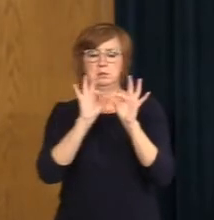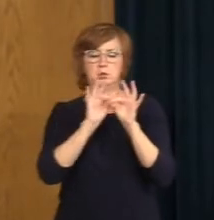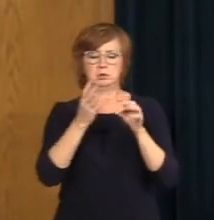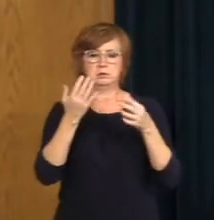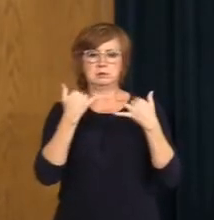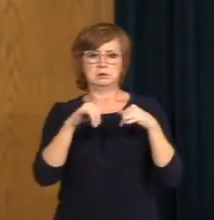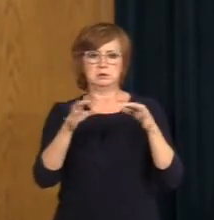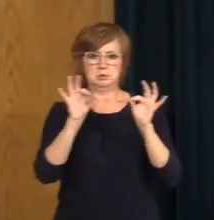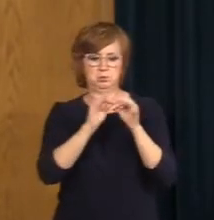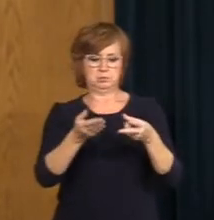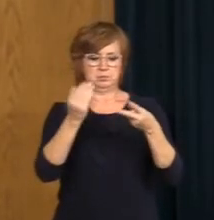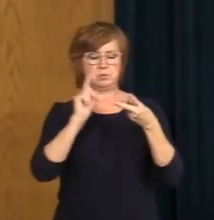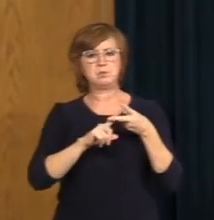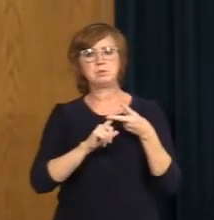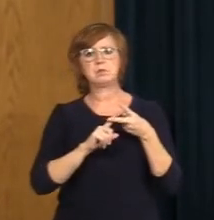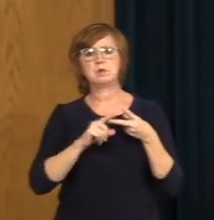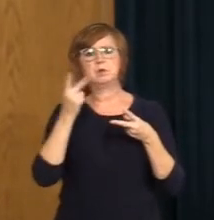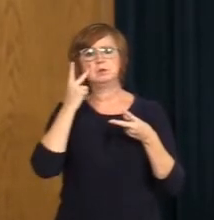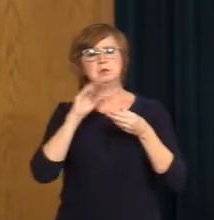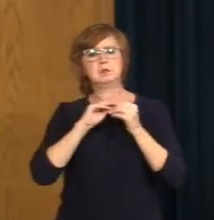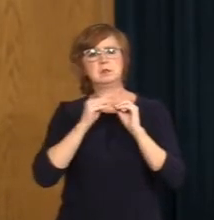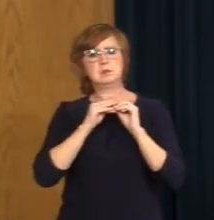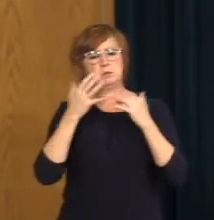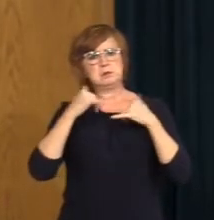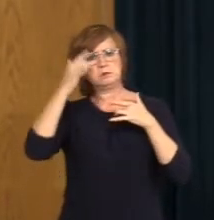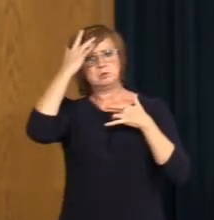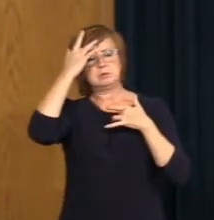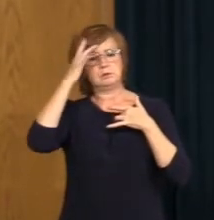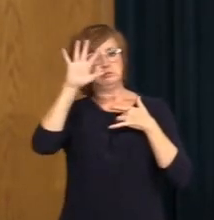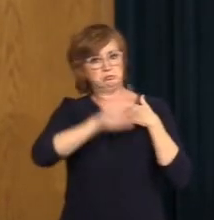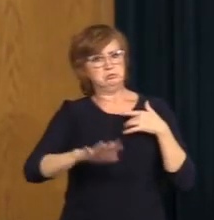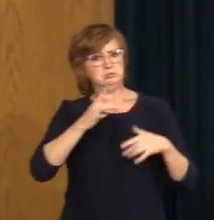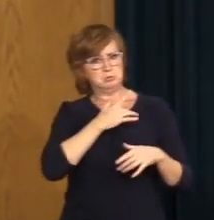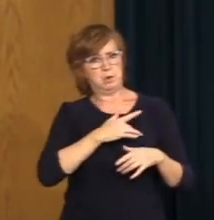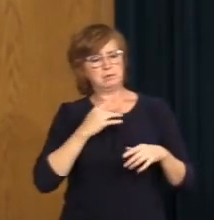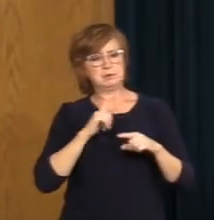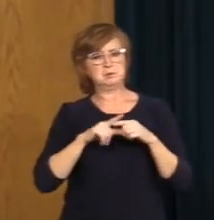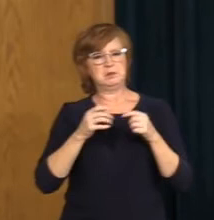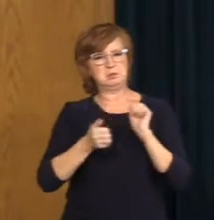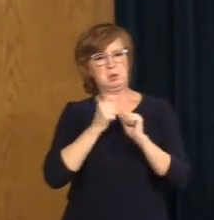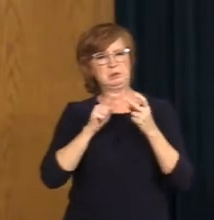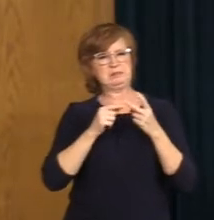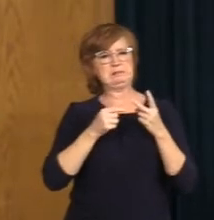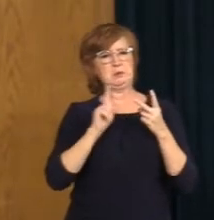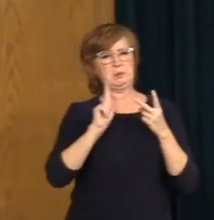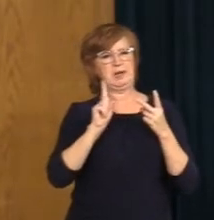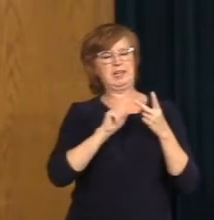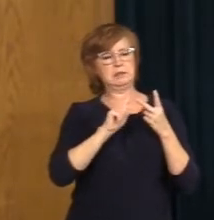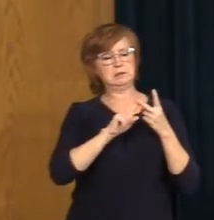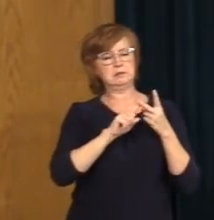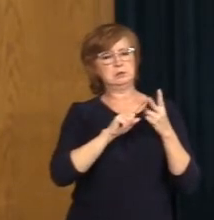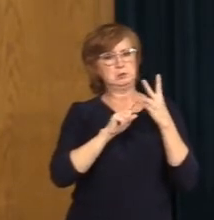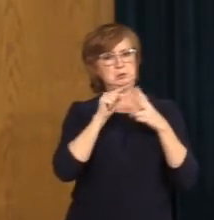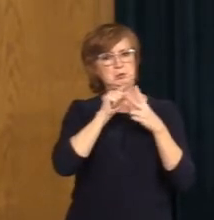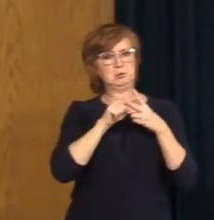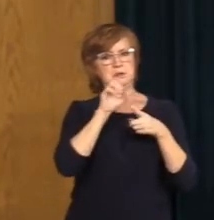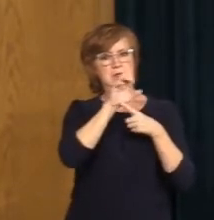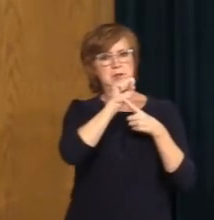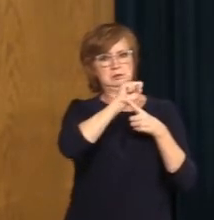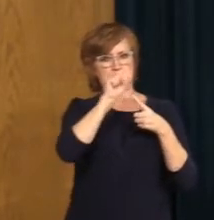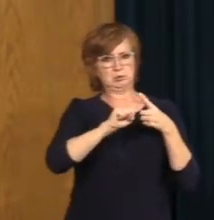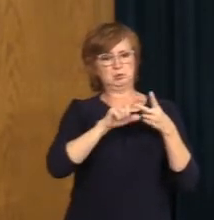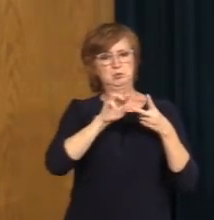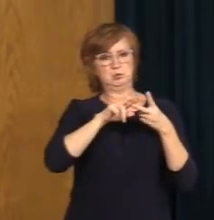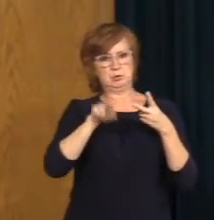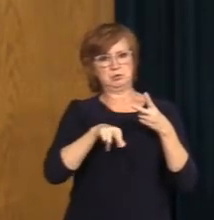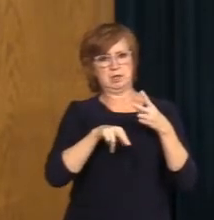are throughout the province, but notably over the last 4 weeks in Saskatoon, Regina, and the Yorkton